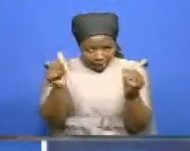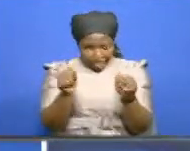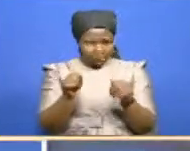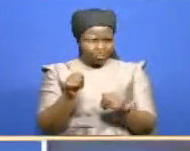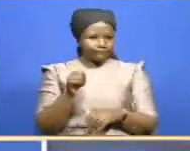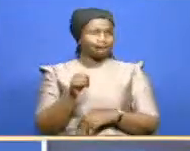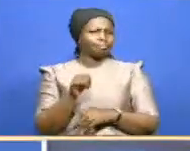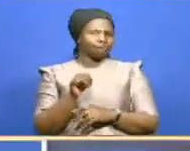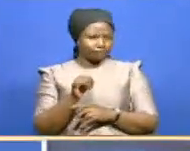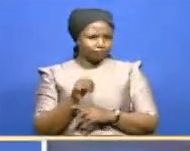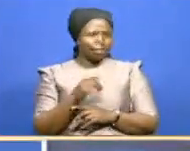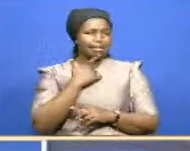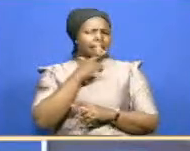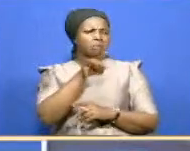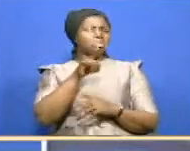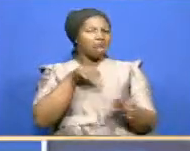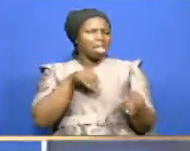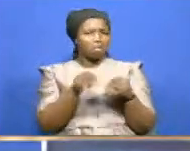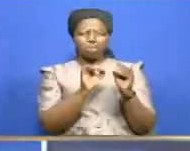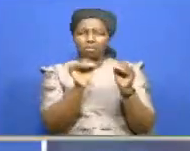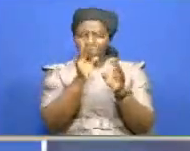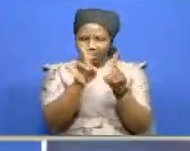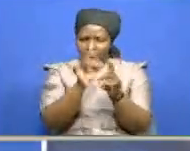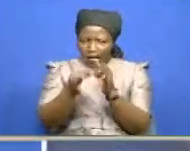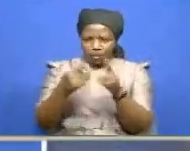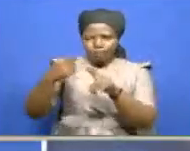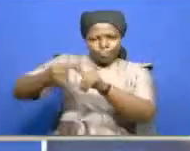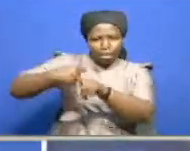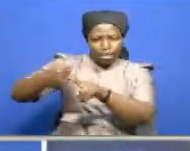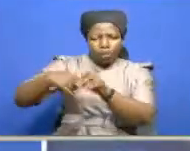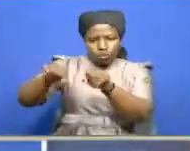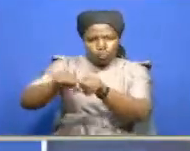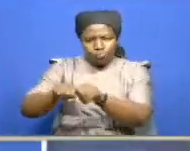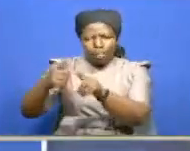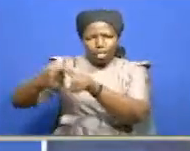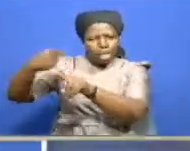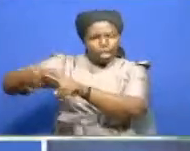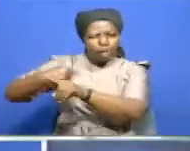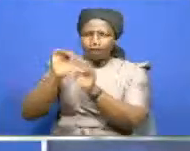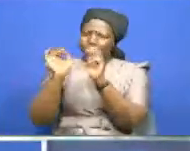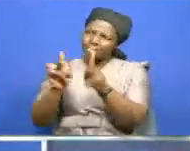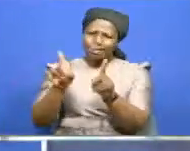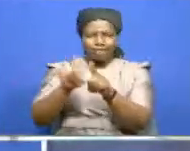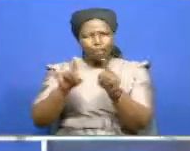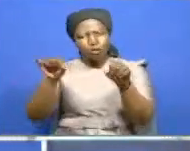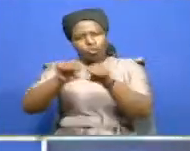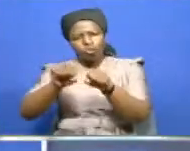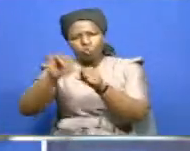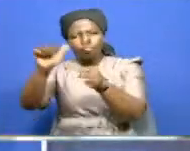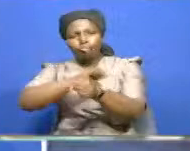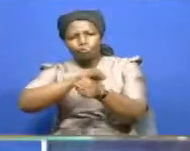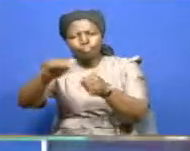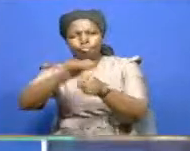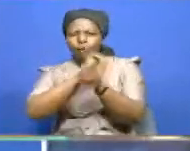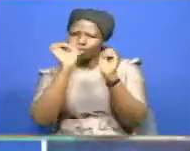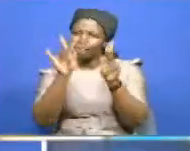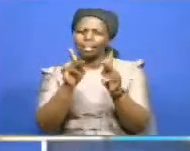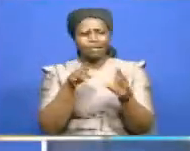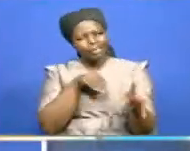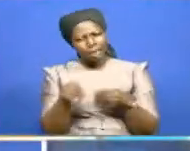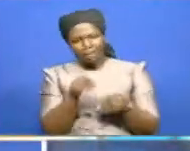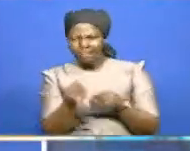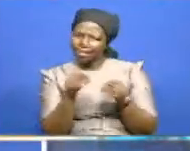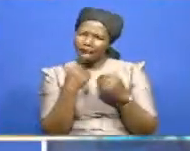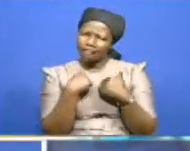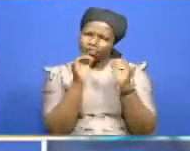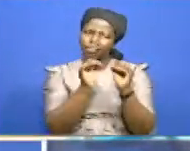mlemavu. Hata ukishona viatu ni sawa, upaka rangi ni sawa. Hakuna ulemavu hapo. Hata ukipata 10 ni yako, 20 ni